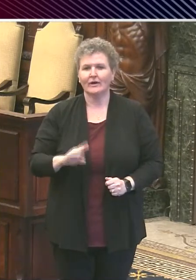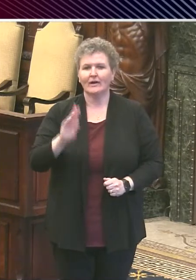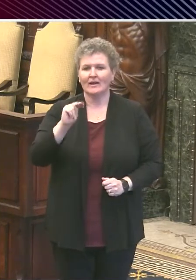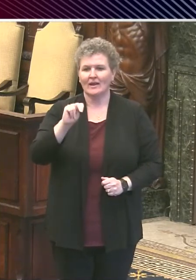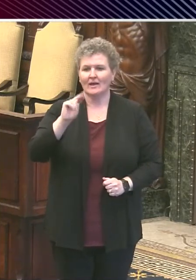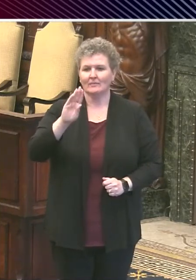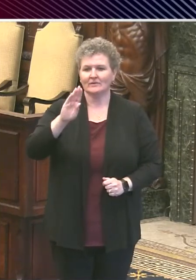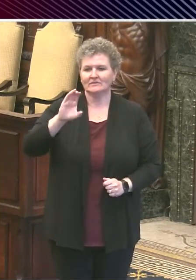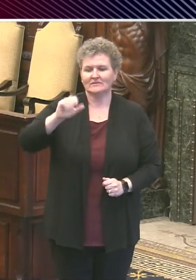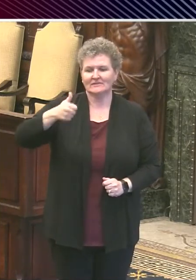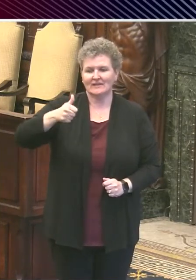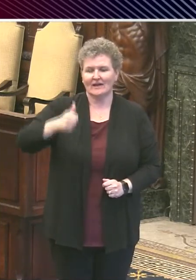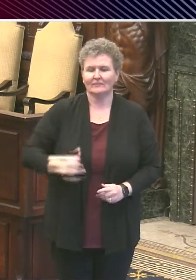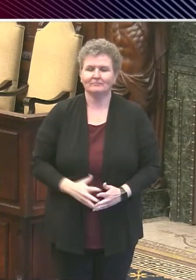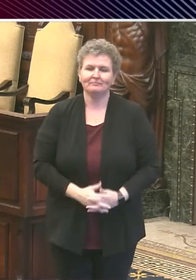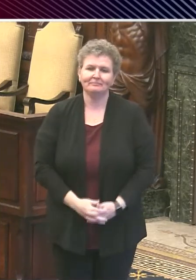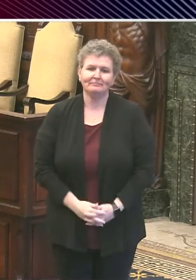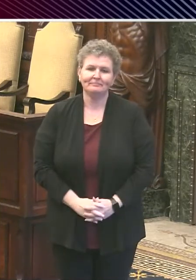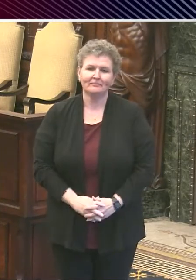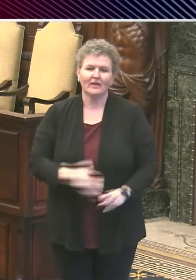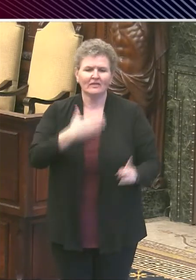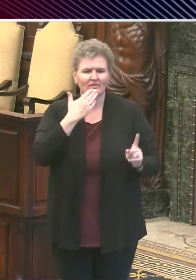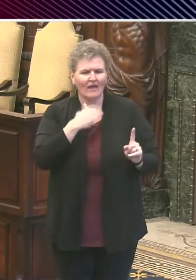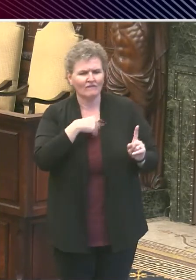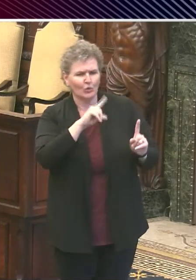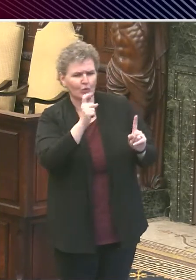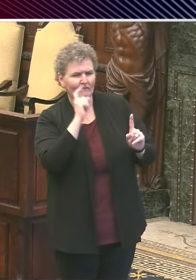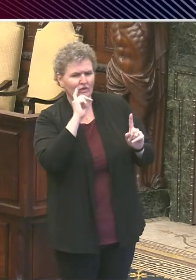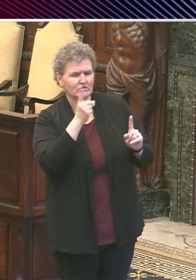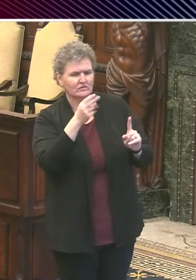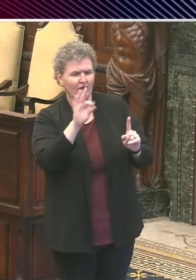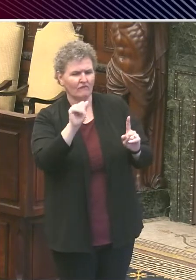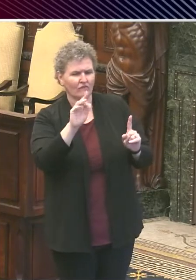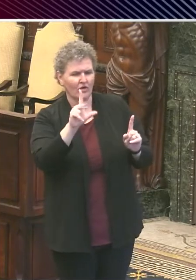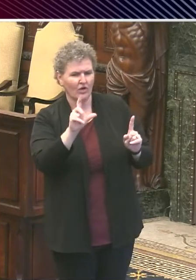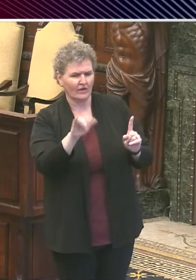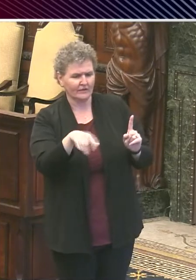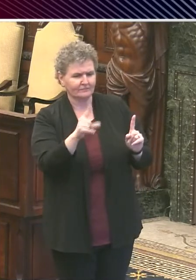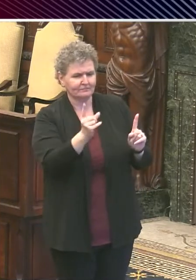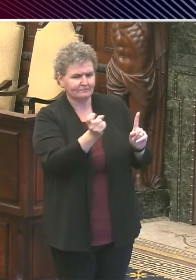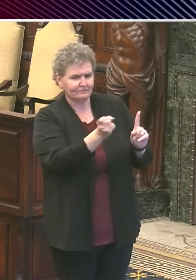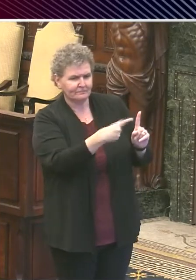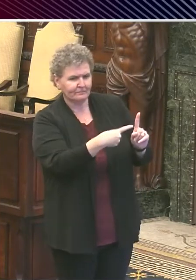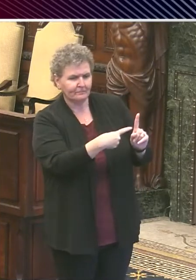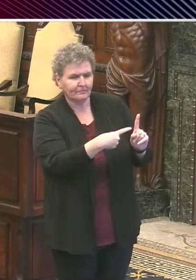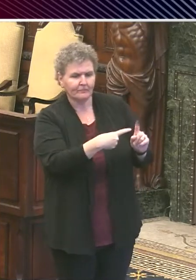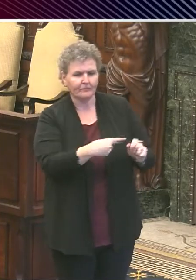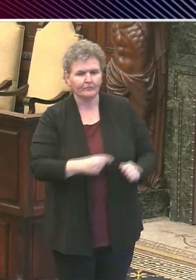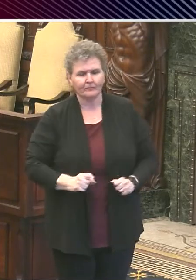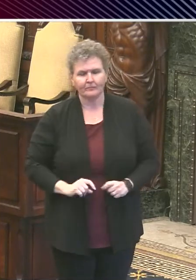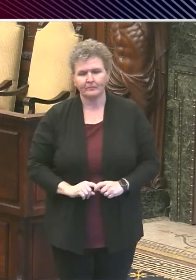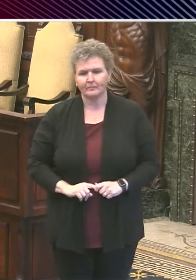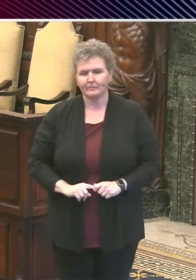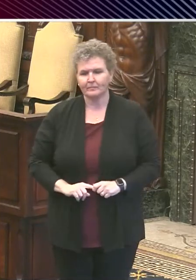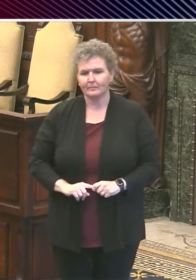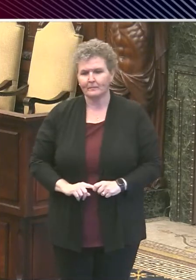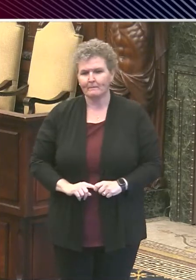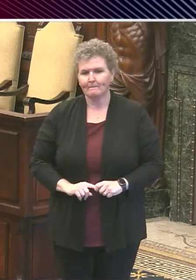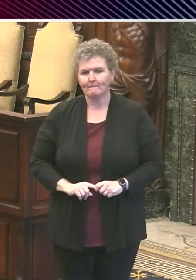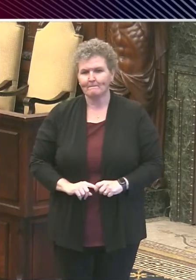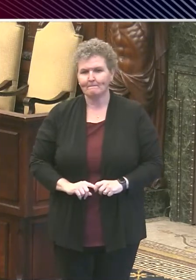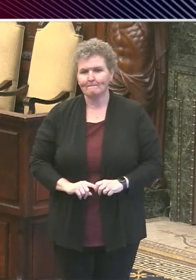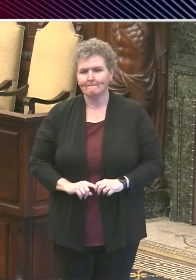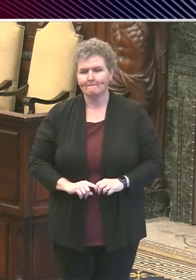Thank you. Good afternoon. I have a couple of questions for Dr. Farley, and I was wondering, Armando, if you wouldn't mind translating the answers for my colleagues